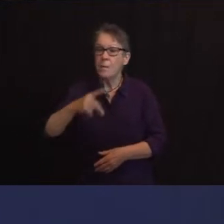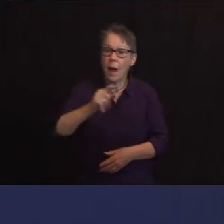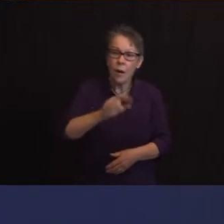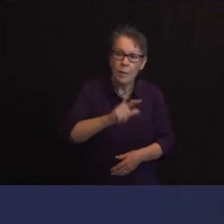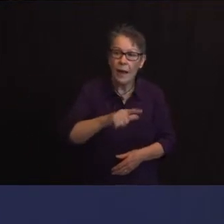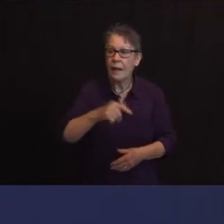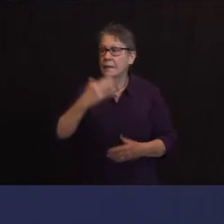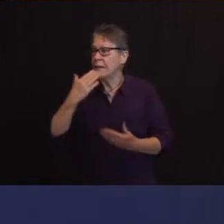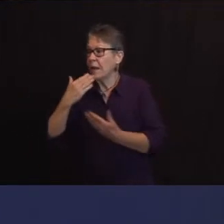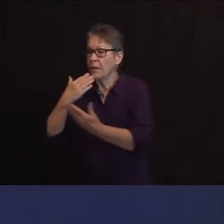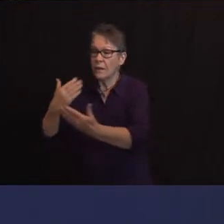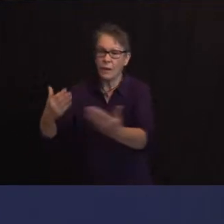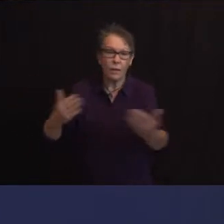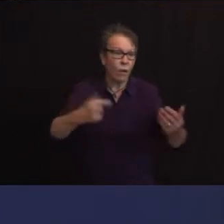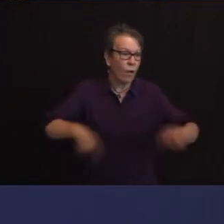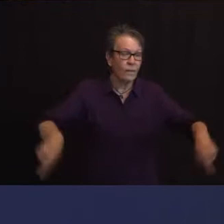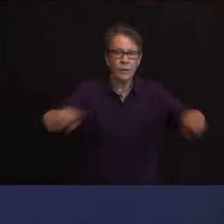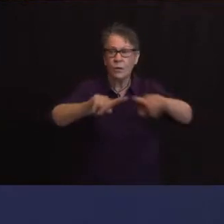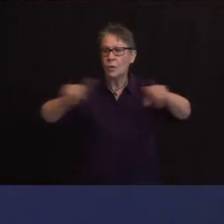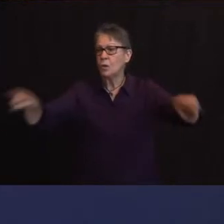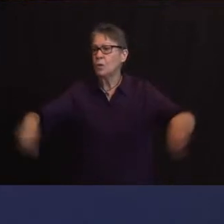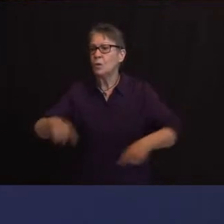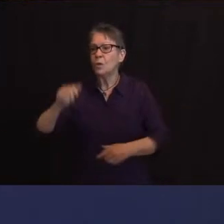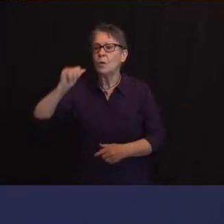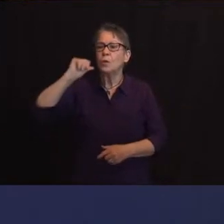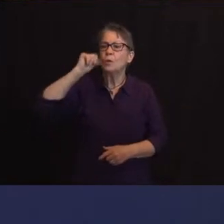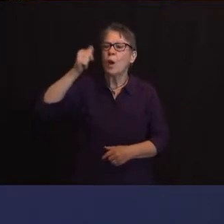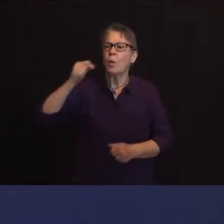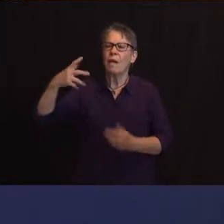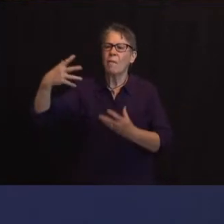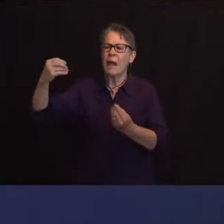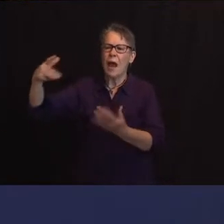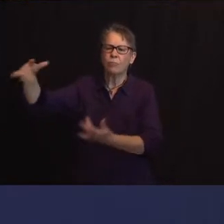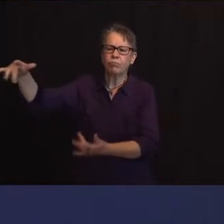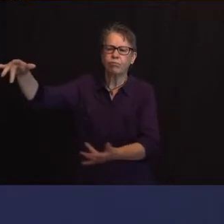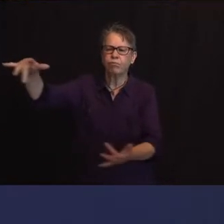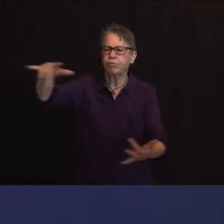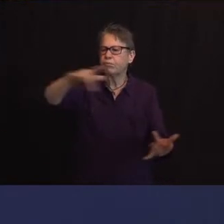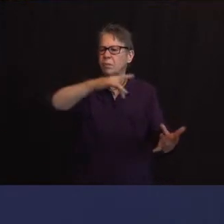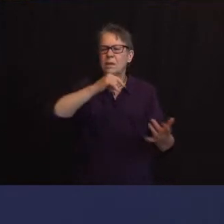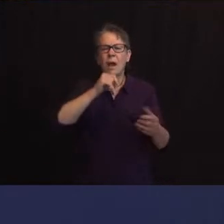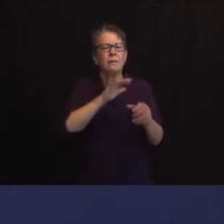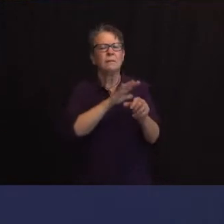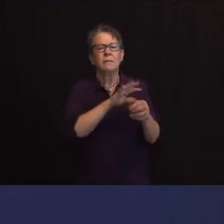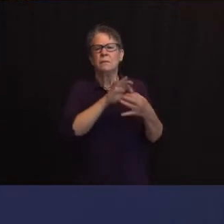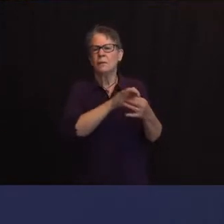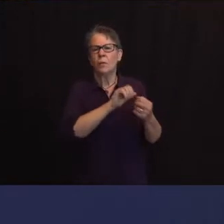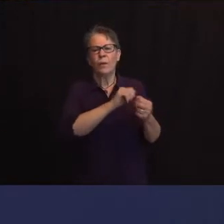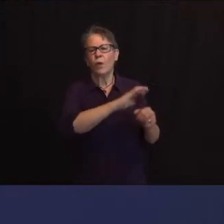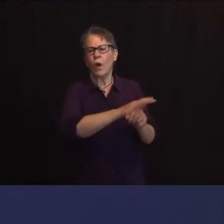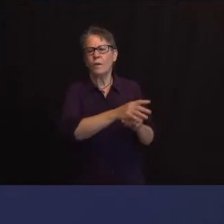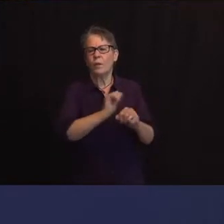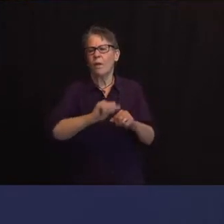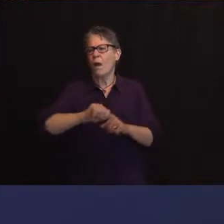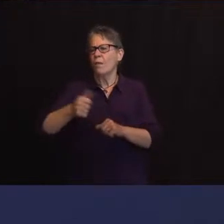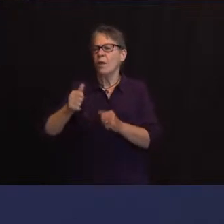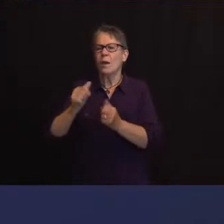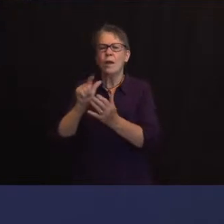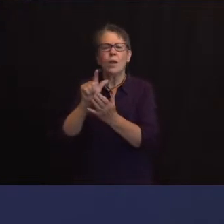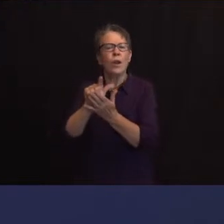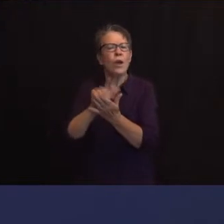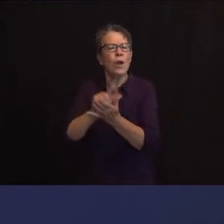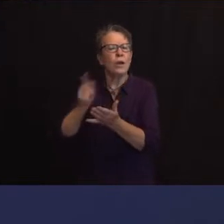spoken correctly? We'll be on the road tomorrow, but not COVID. And we'll be back here at 1 o'clock on